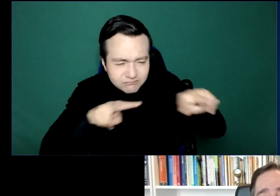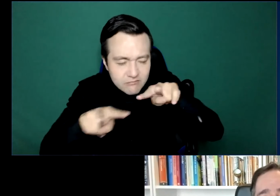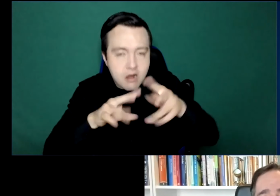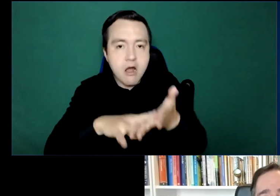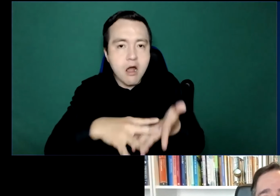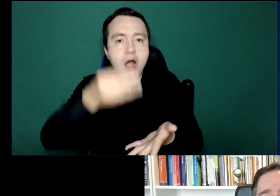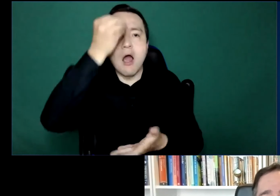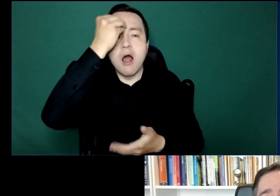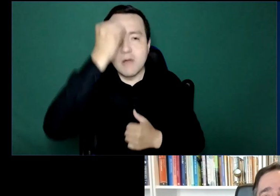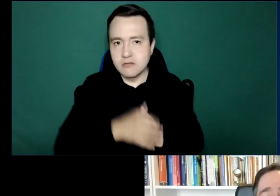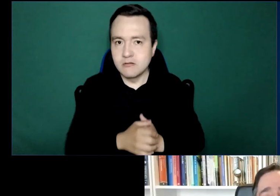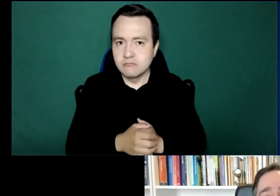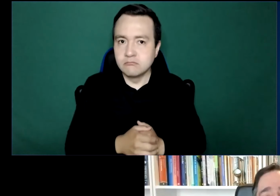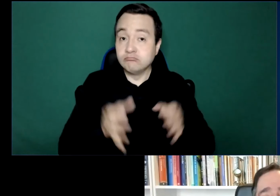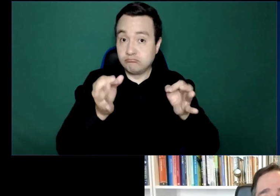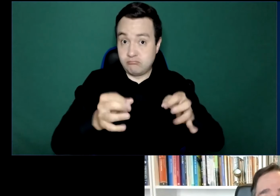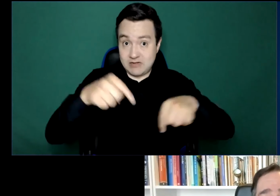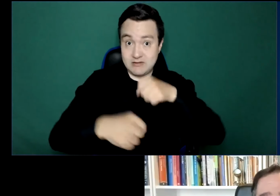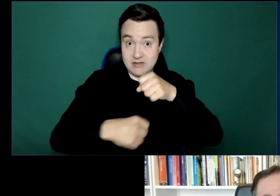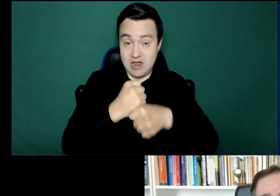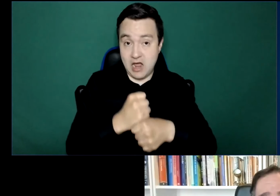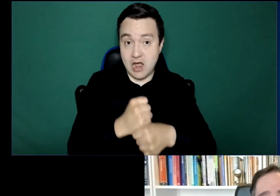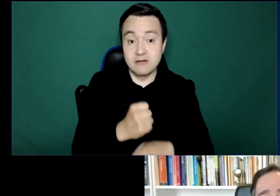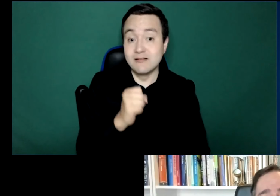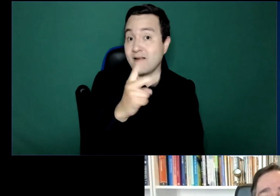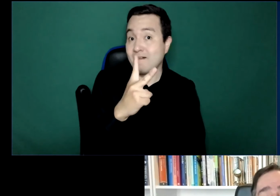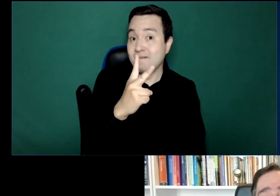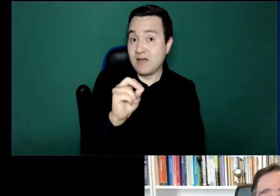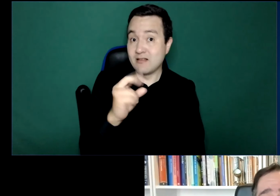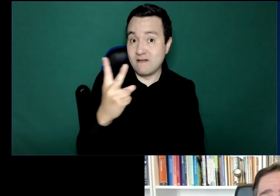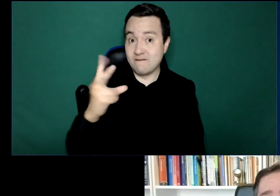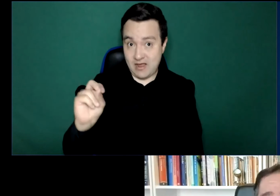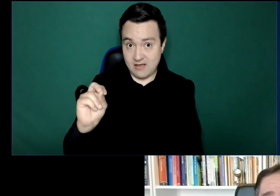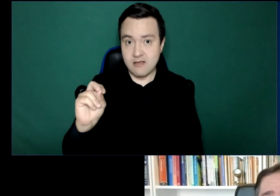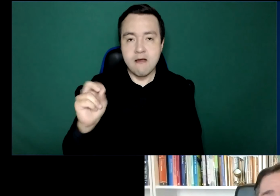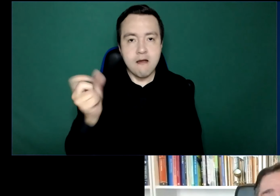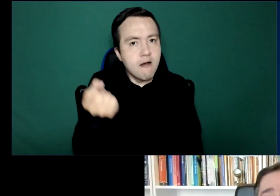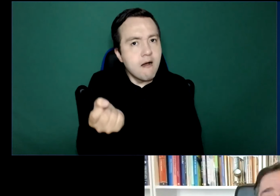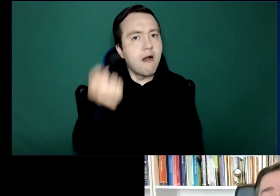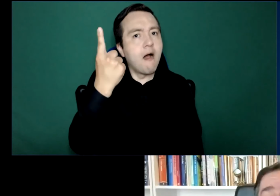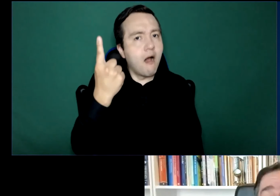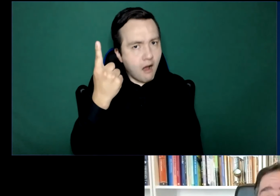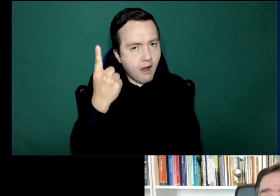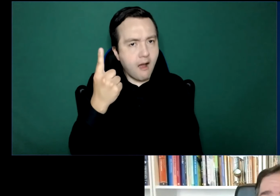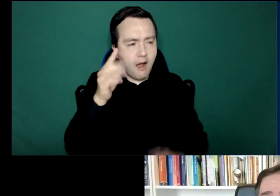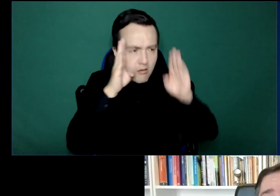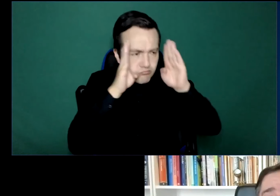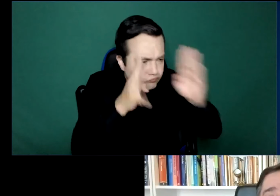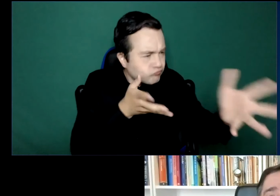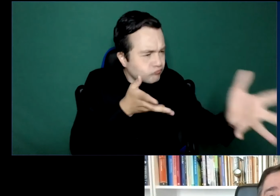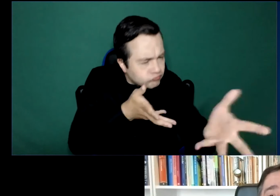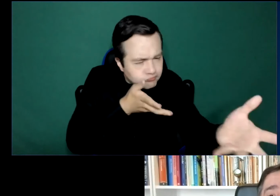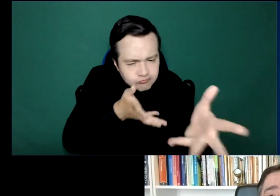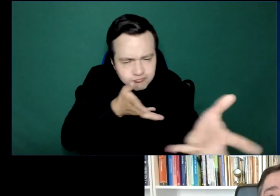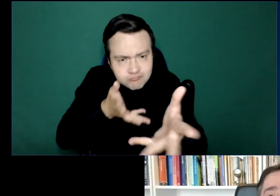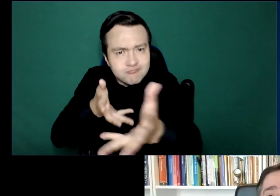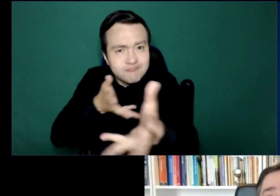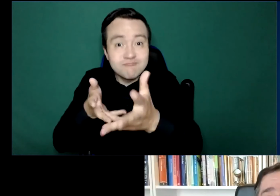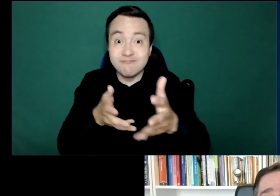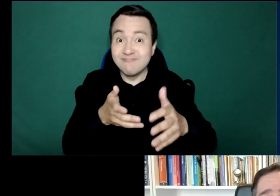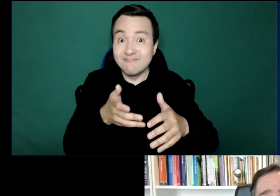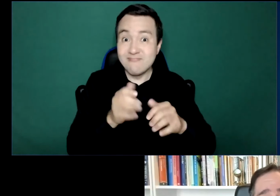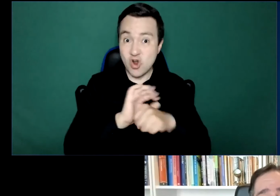We've had learnings that from 2020 where we've learned that to deal with the pandemic and to respond